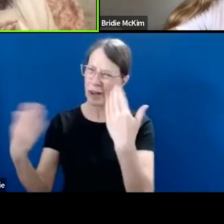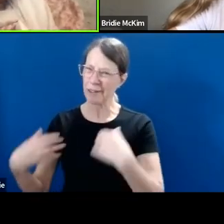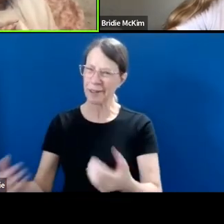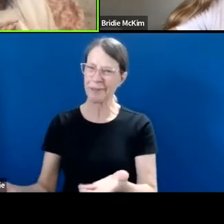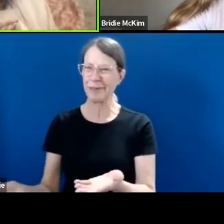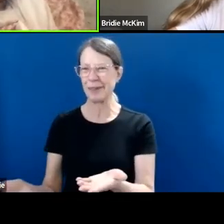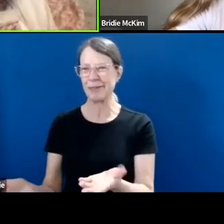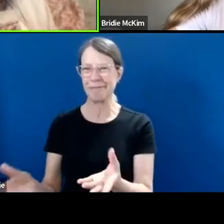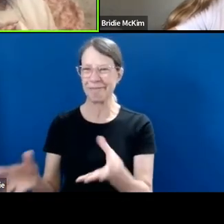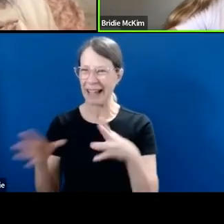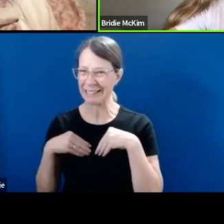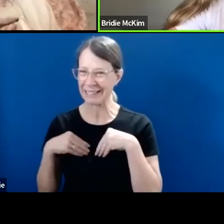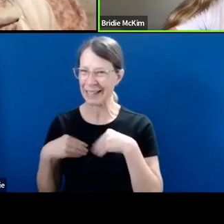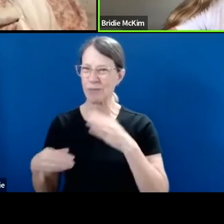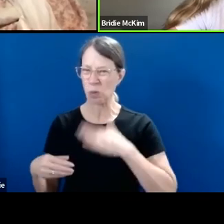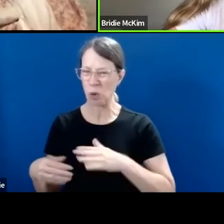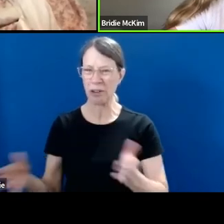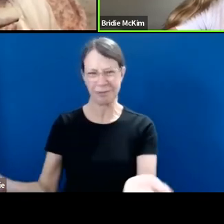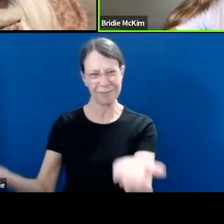with open arms.